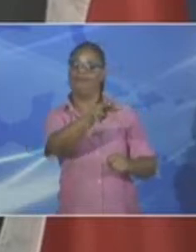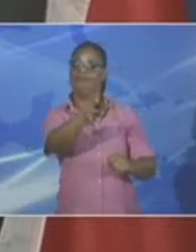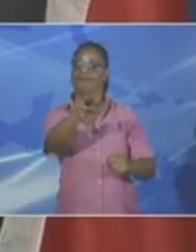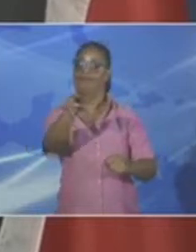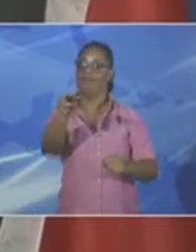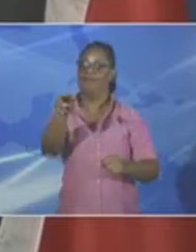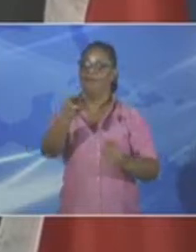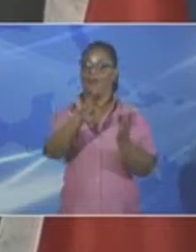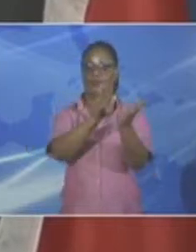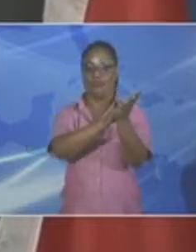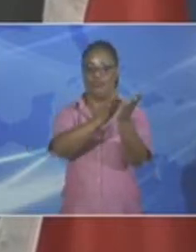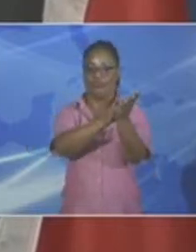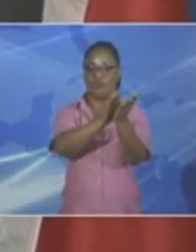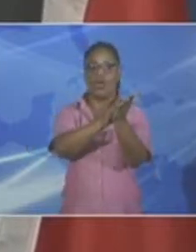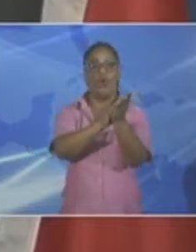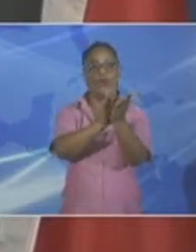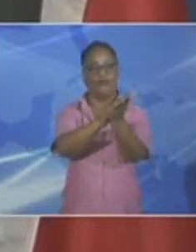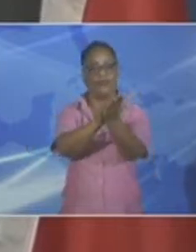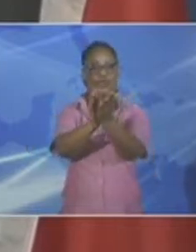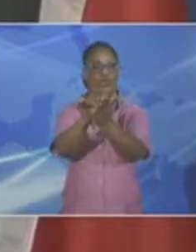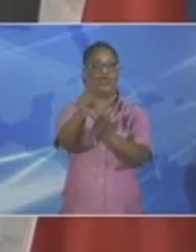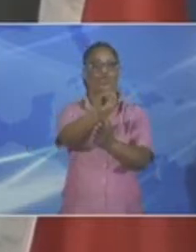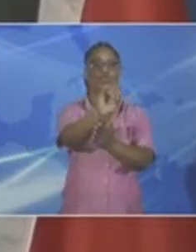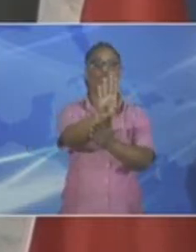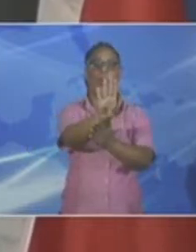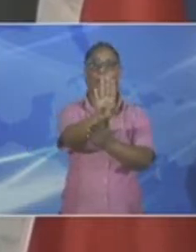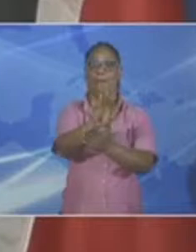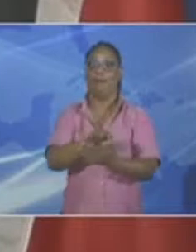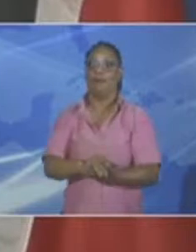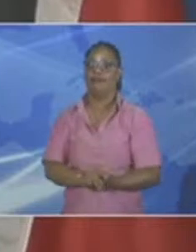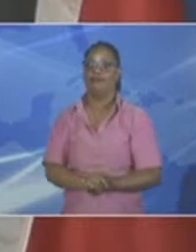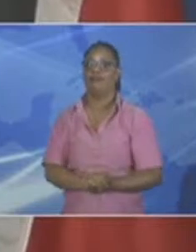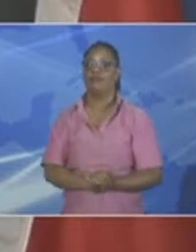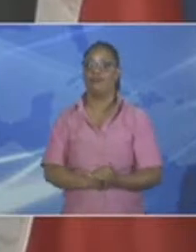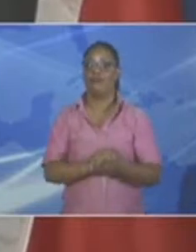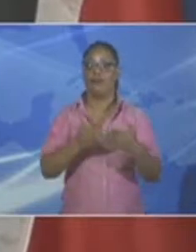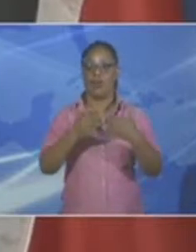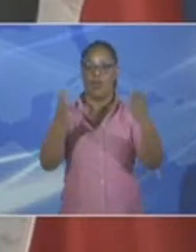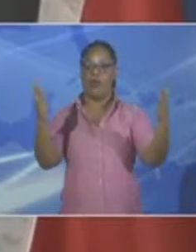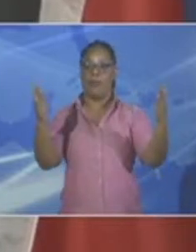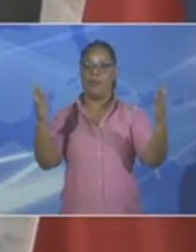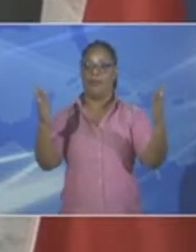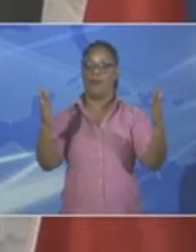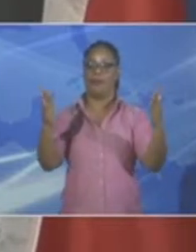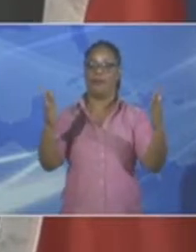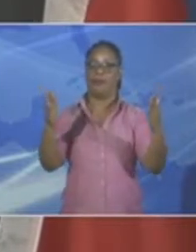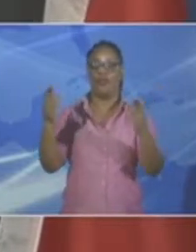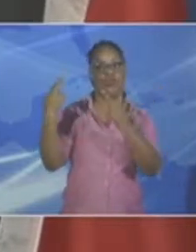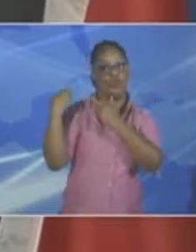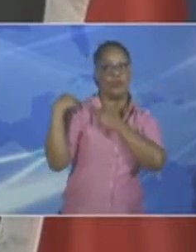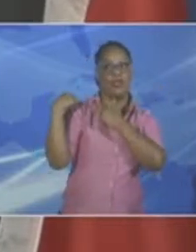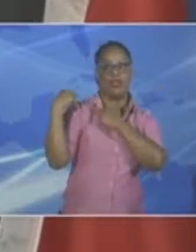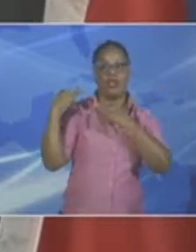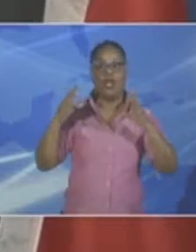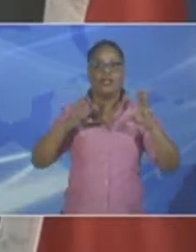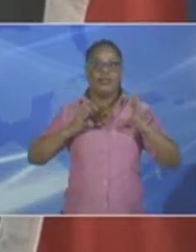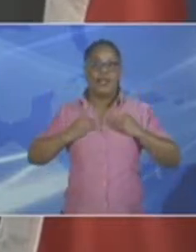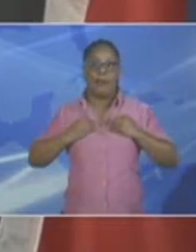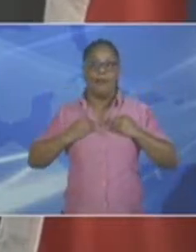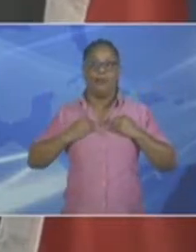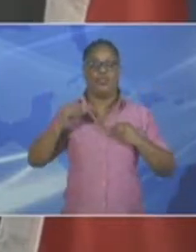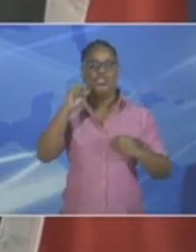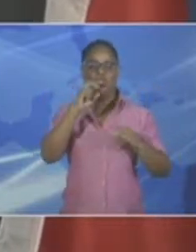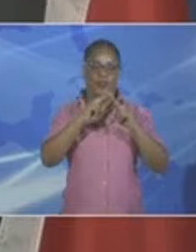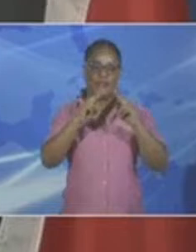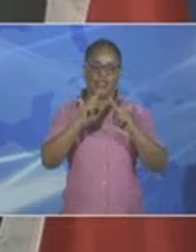the health sector who would have played this very significant role in these dark days that we have experienced in the last 2